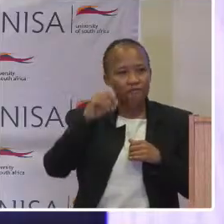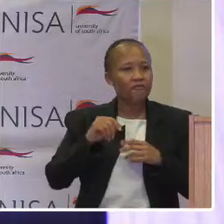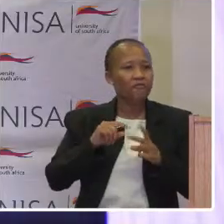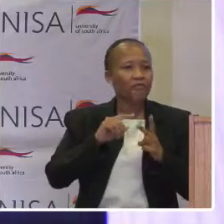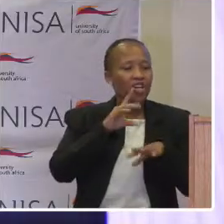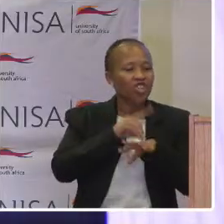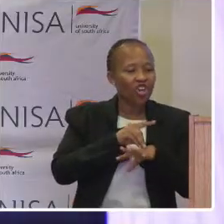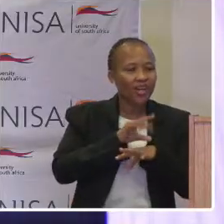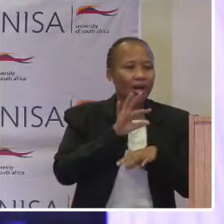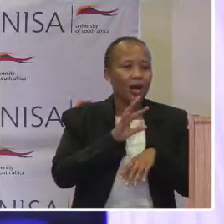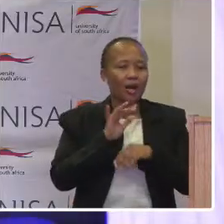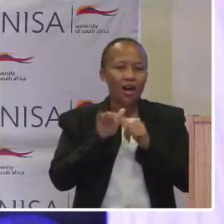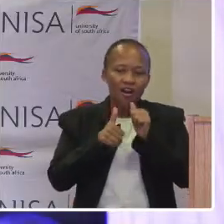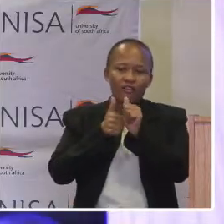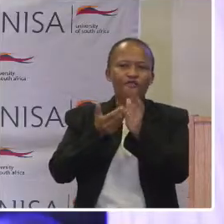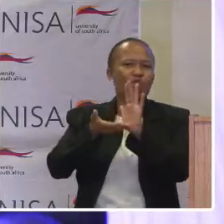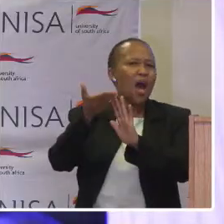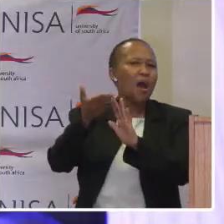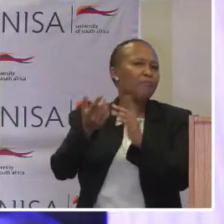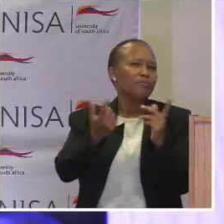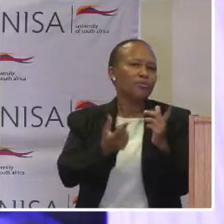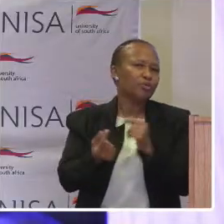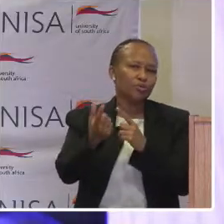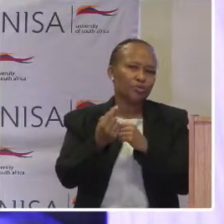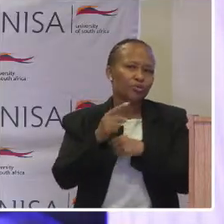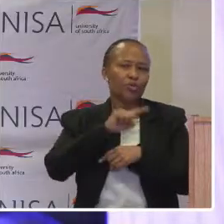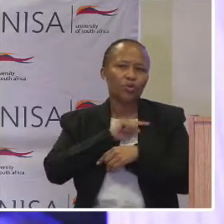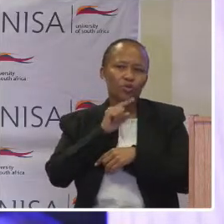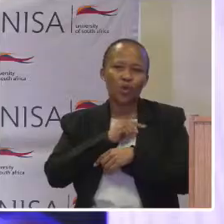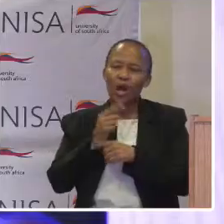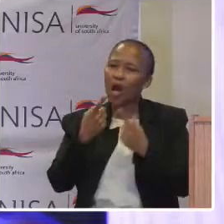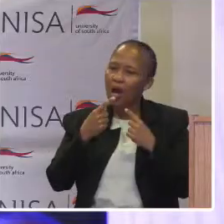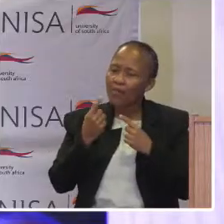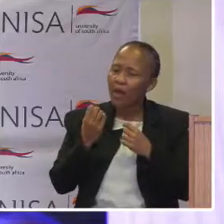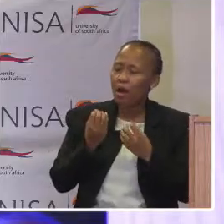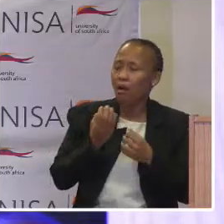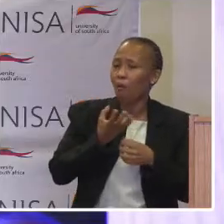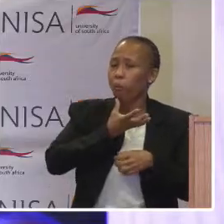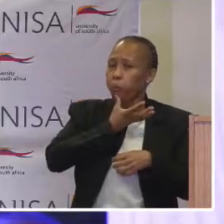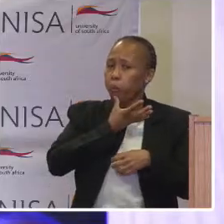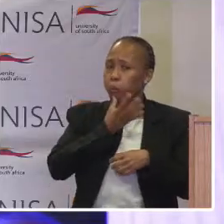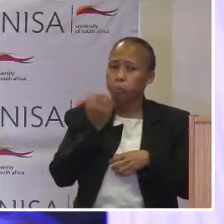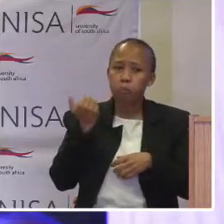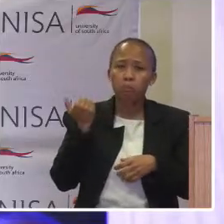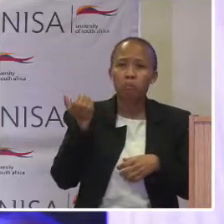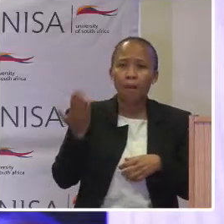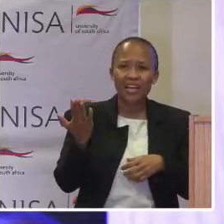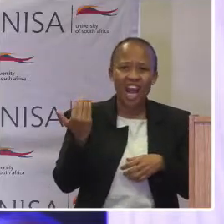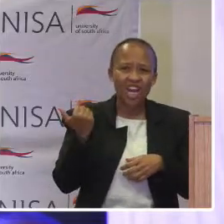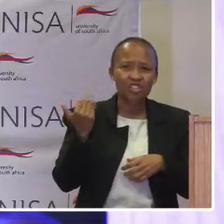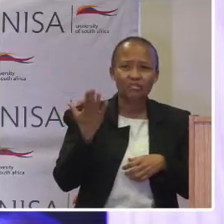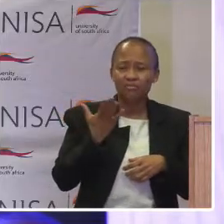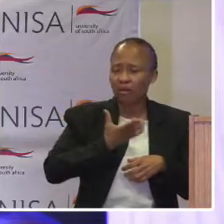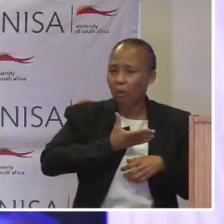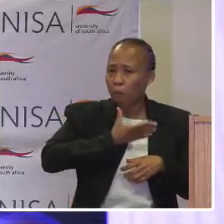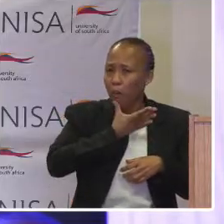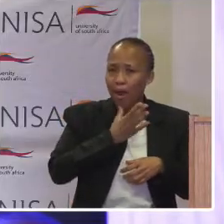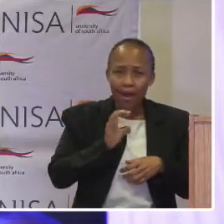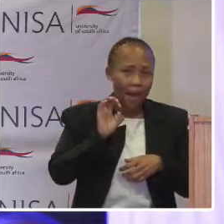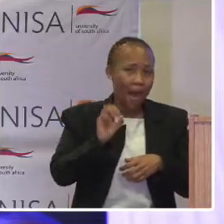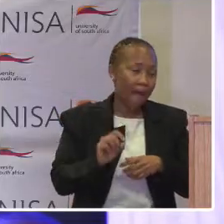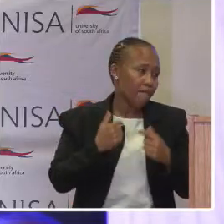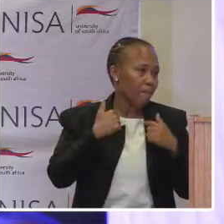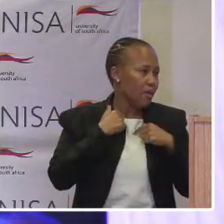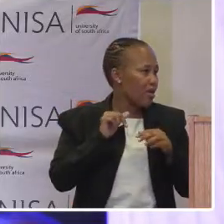And they are sitting with a pile of applications, and I'm not even surprised as